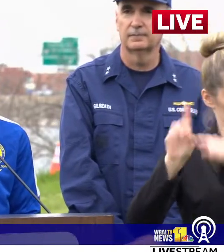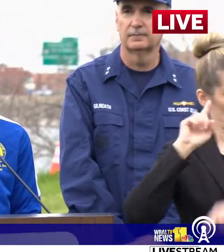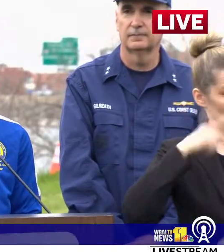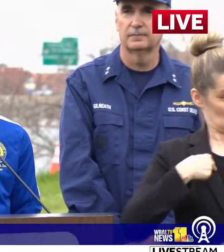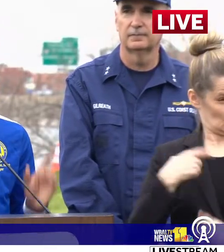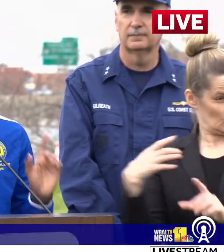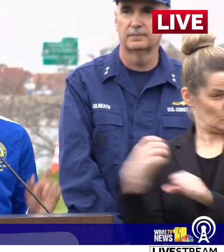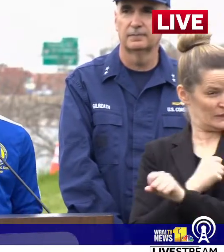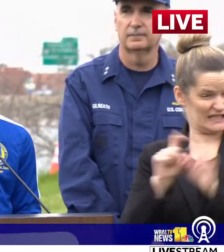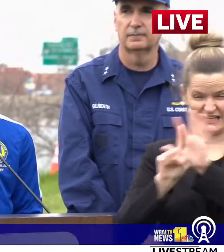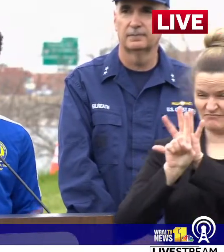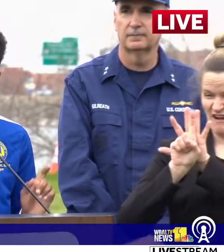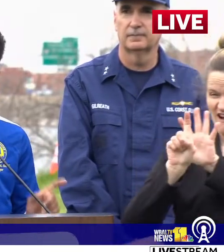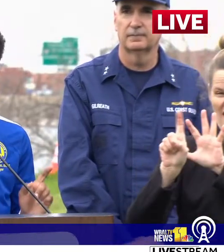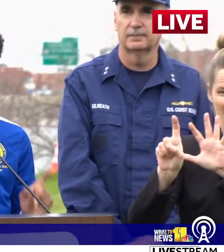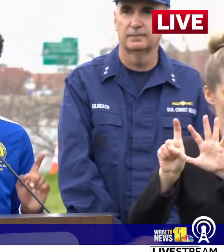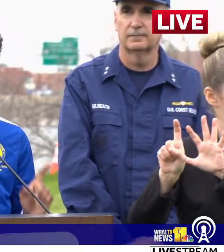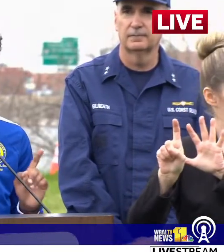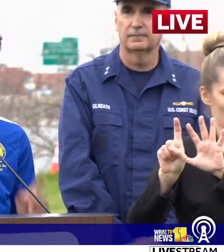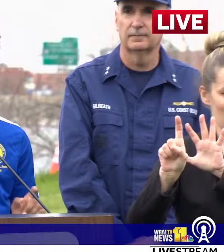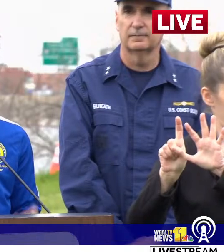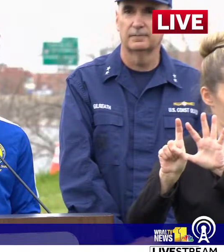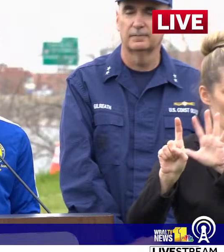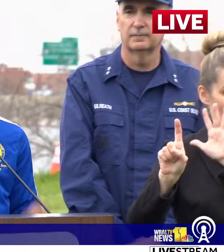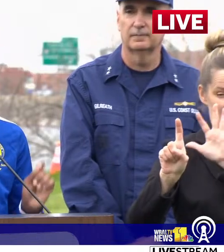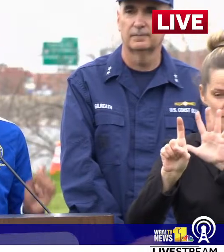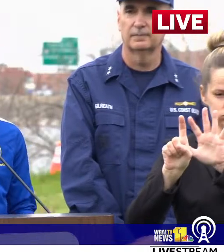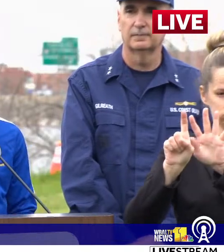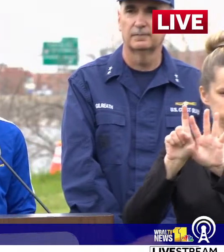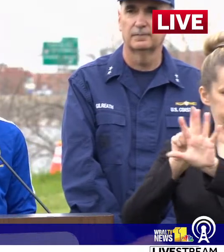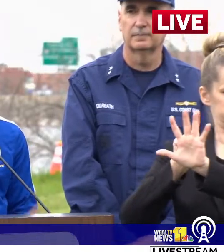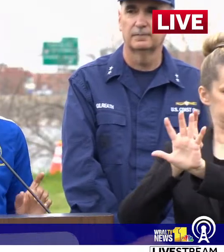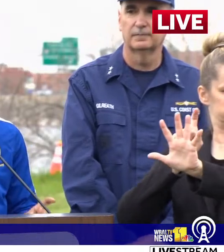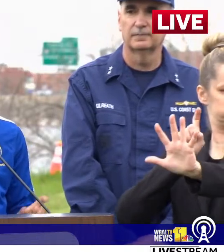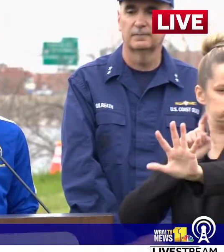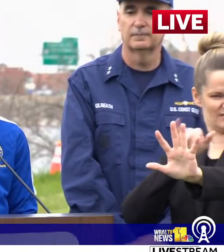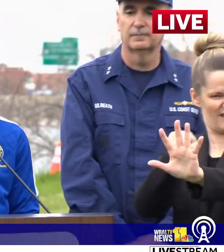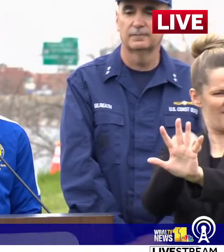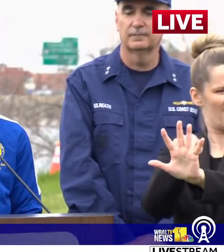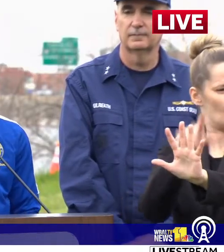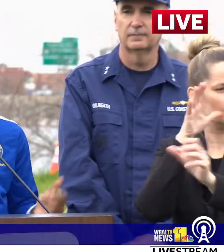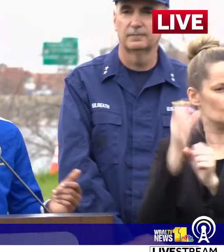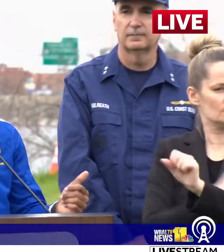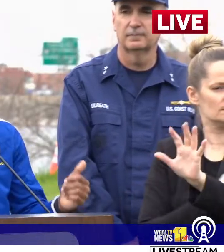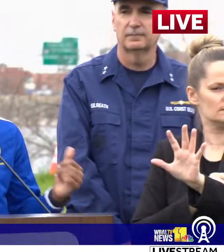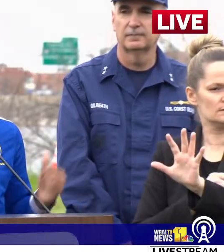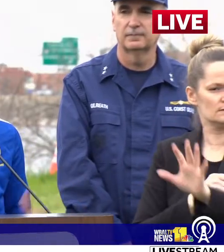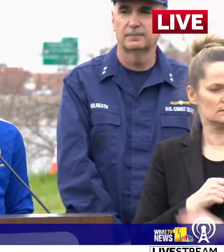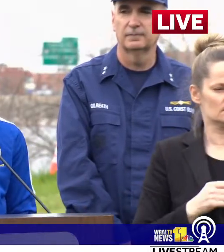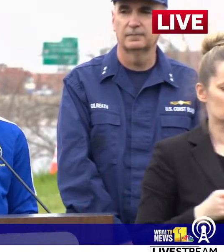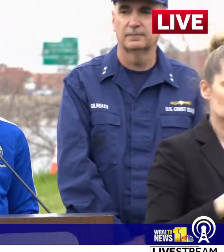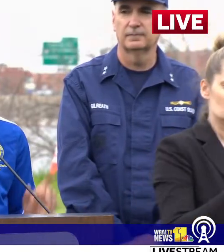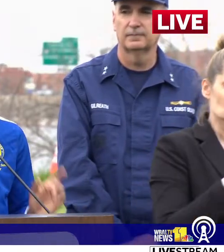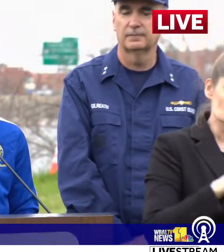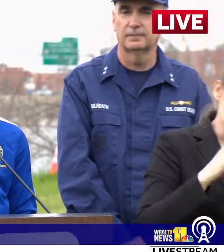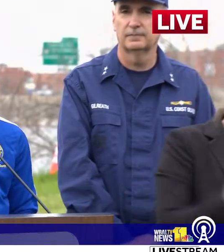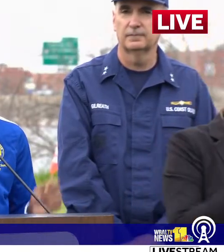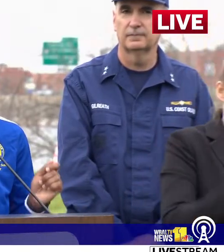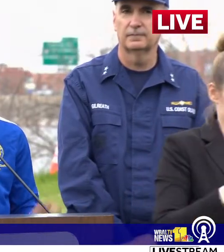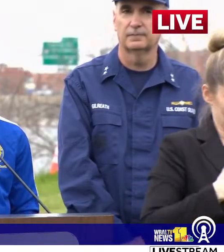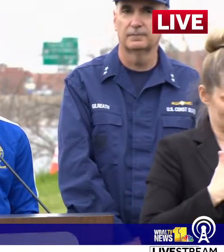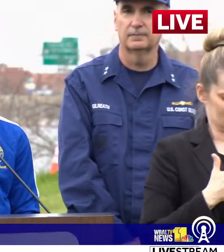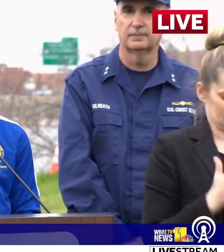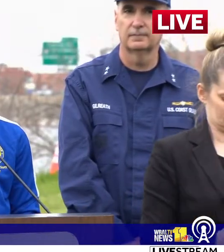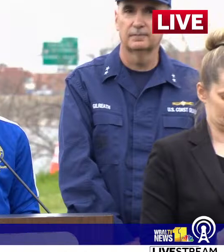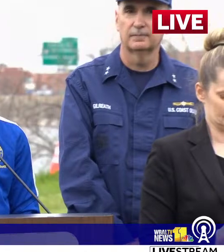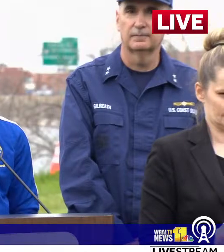finishing the race at all. The winner always has the right pace and finishes with a strong kick. That will be all of us when